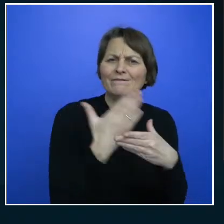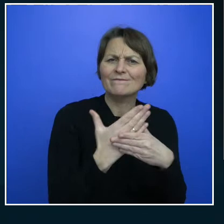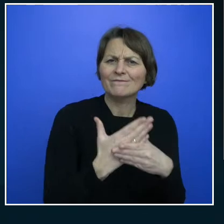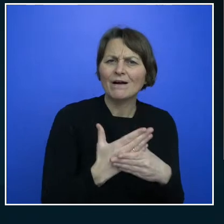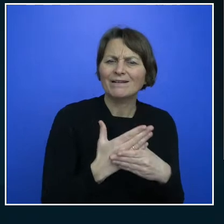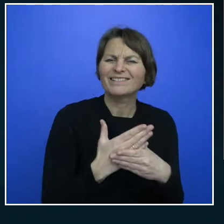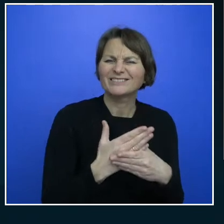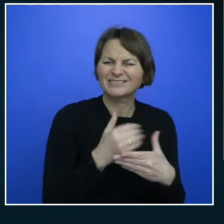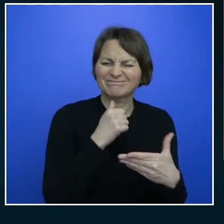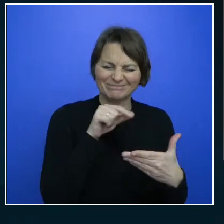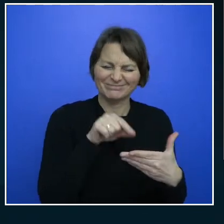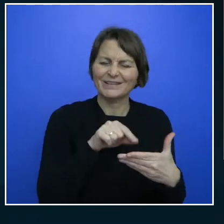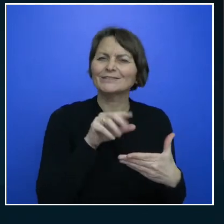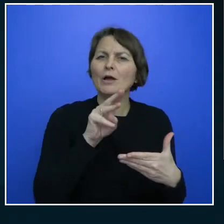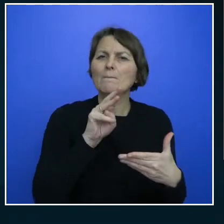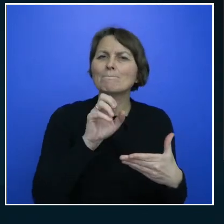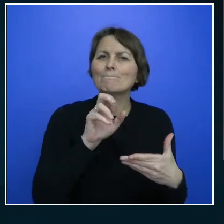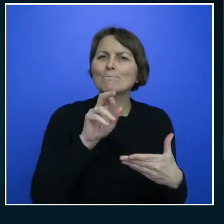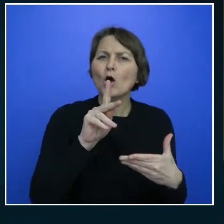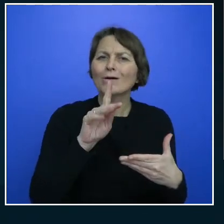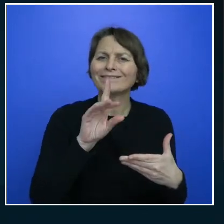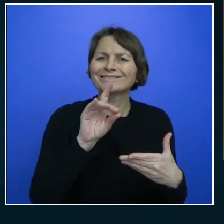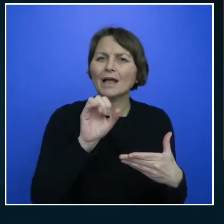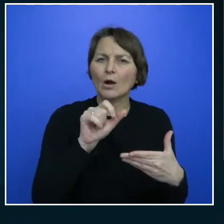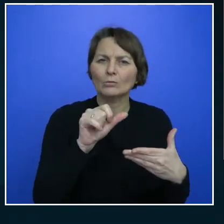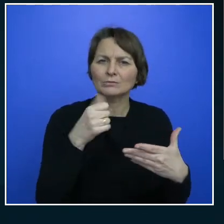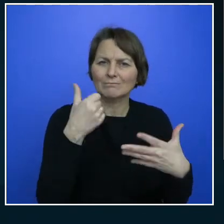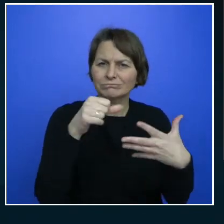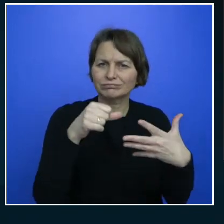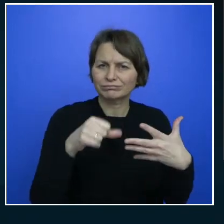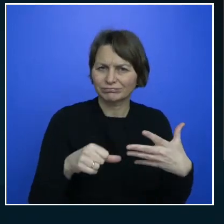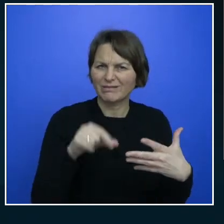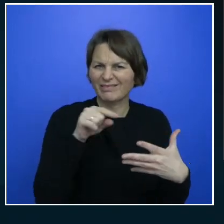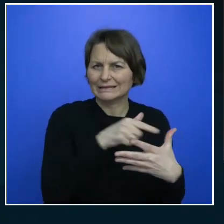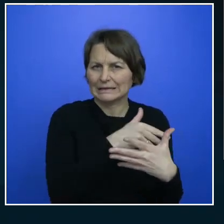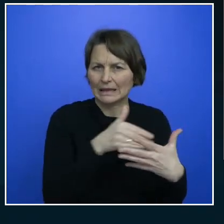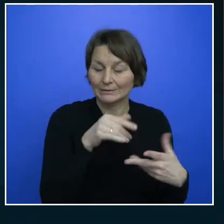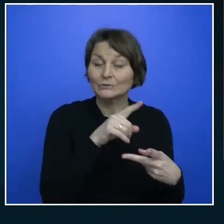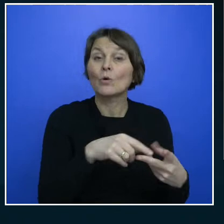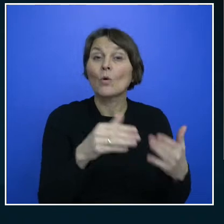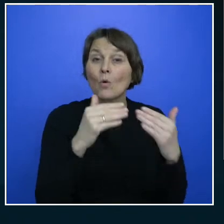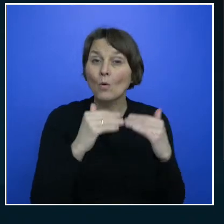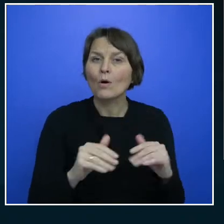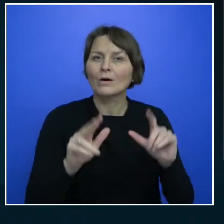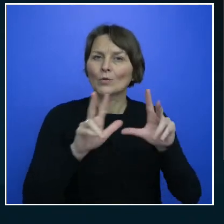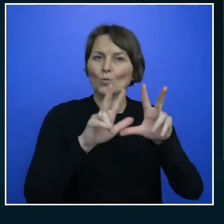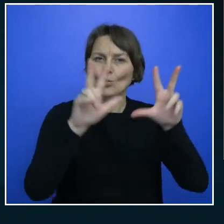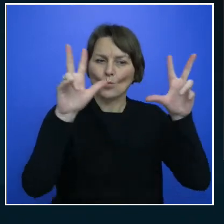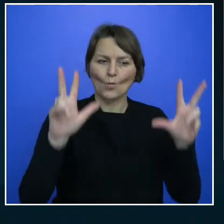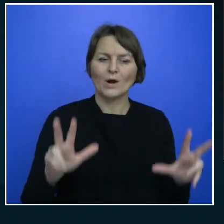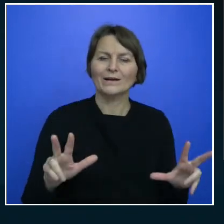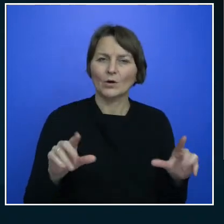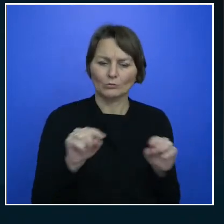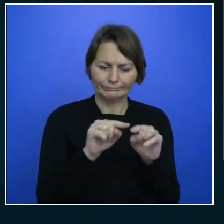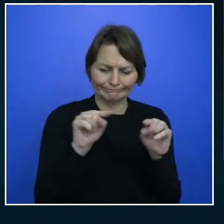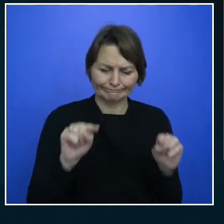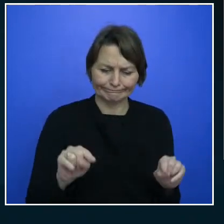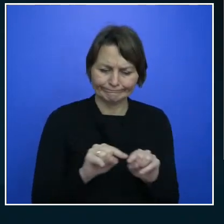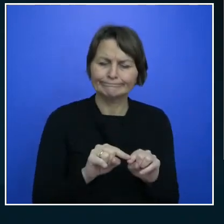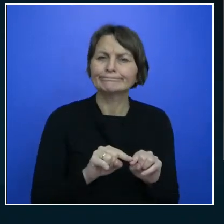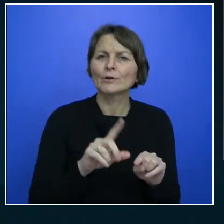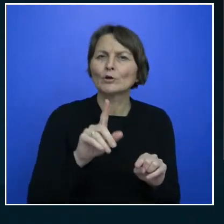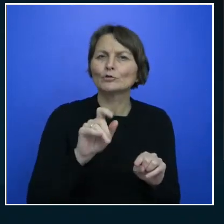of Windows Terminal. And you have the Hugo site where you also can